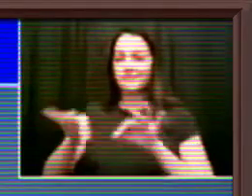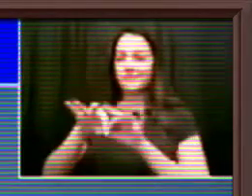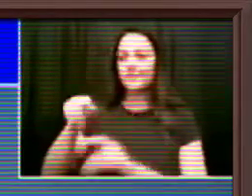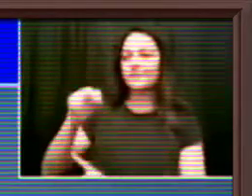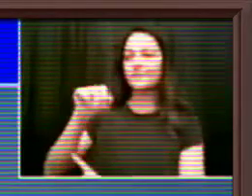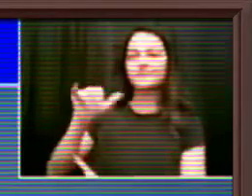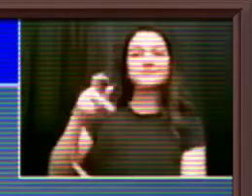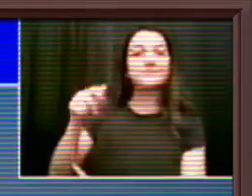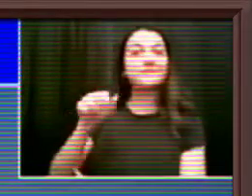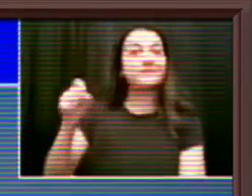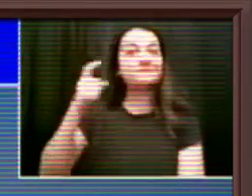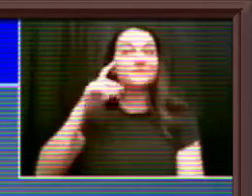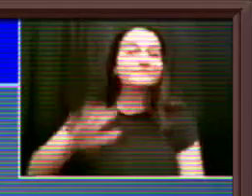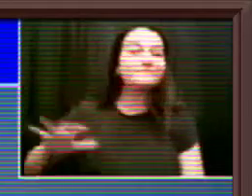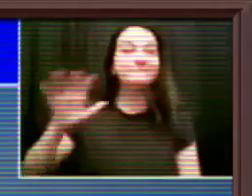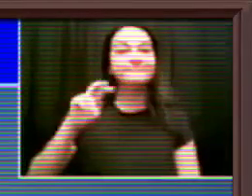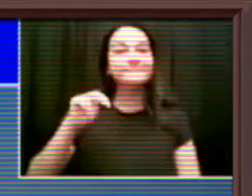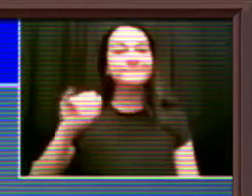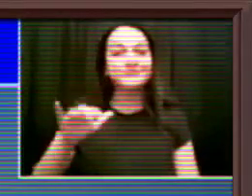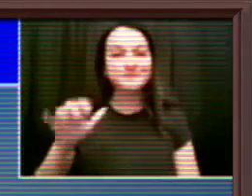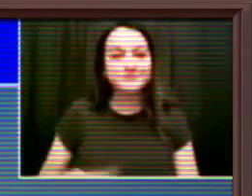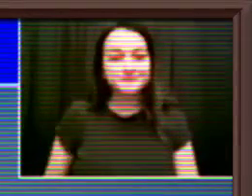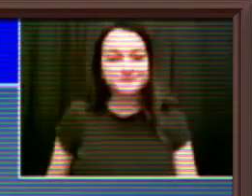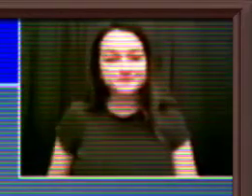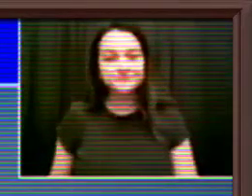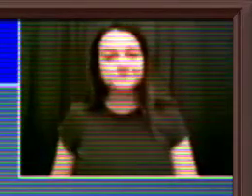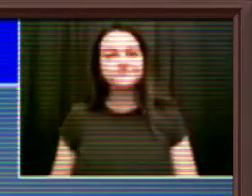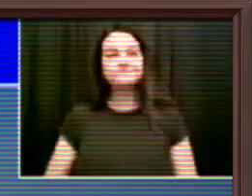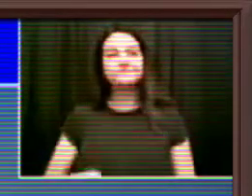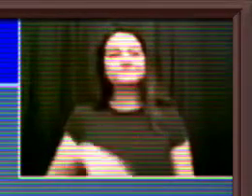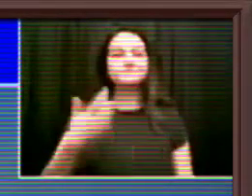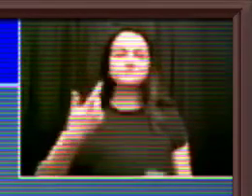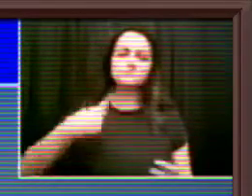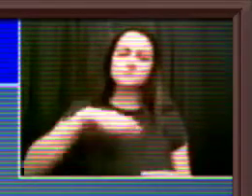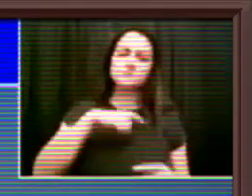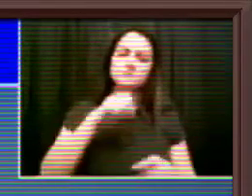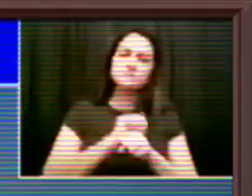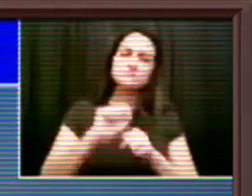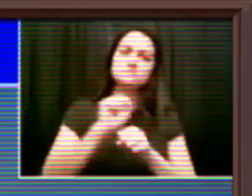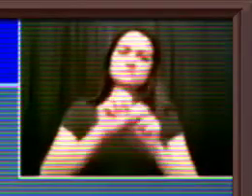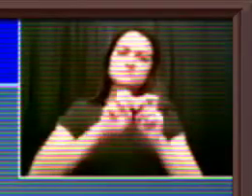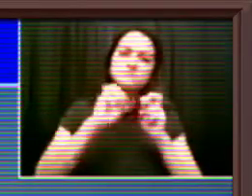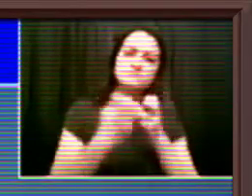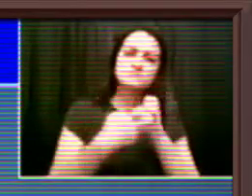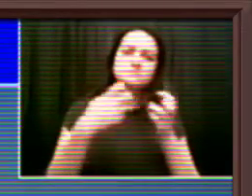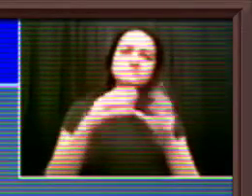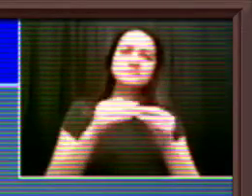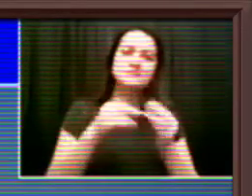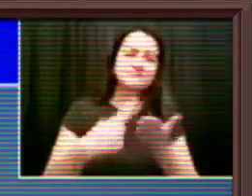Except for, you know, natural law itself. But as far as agreements between the citizens and their government,